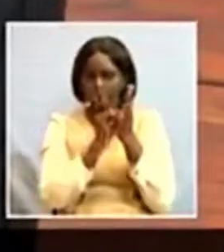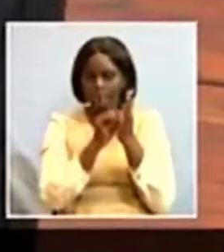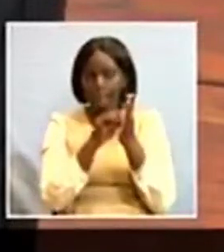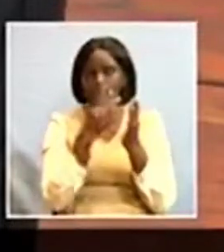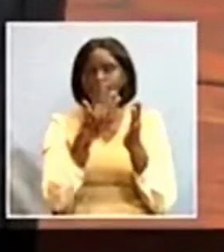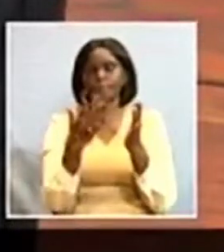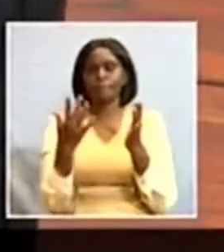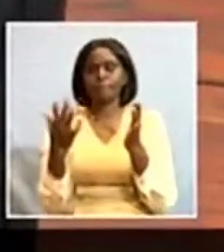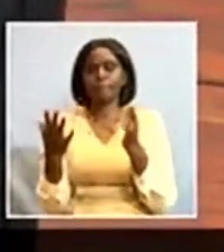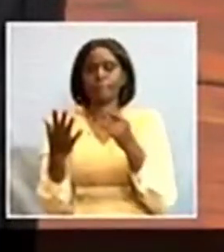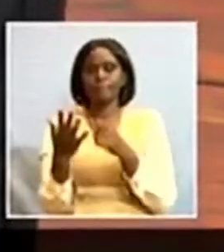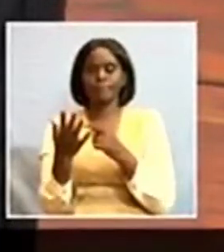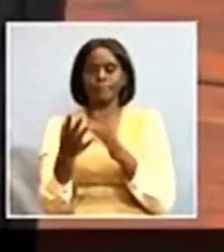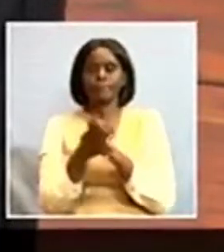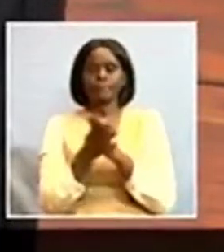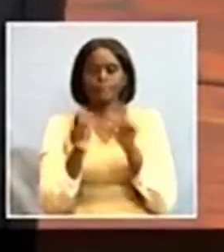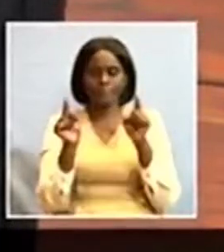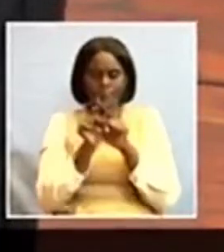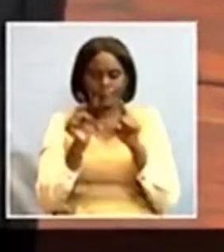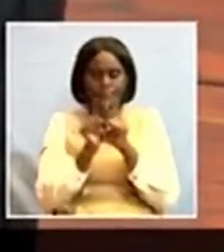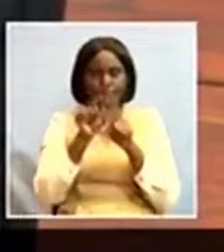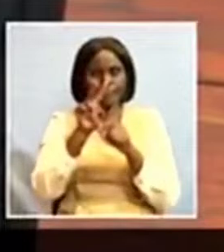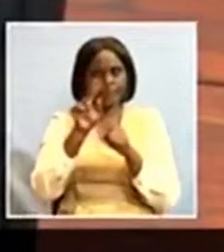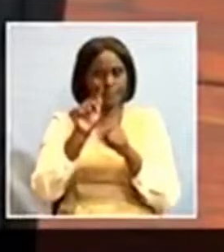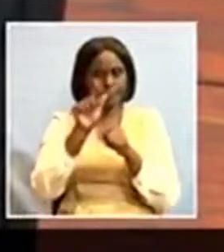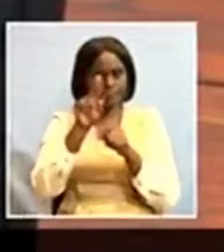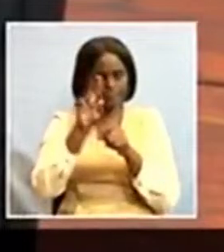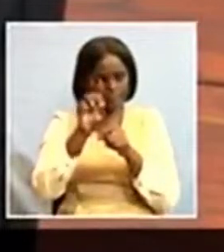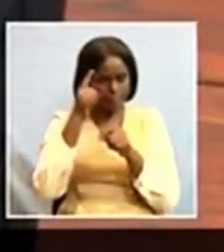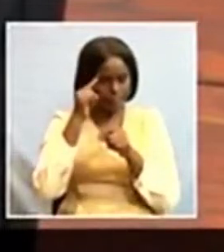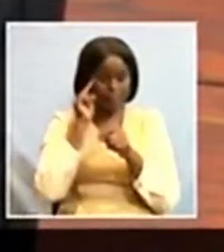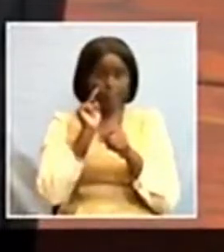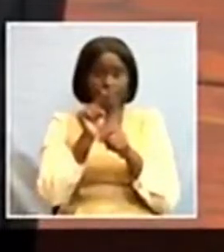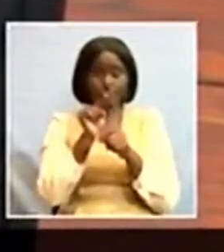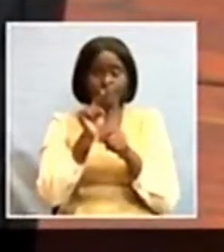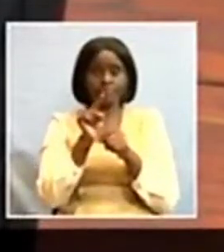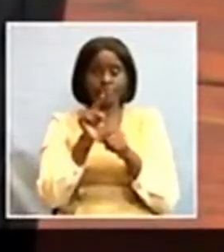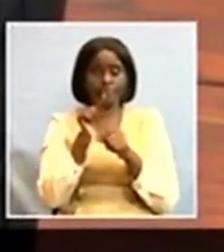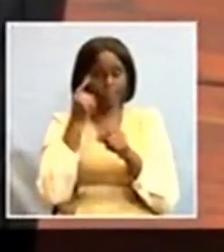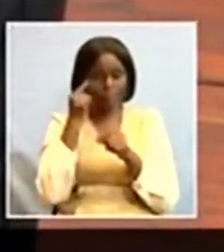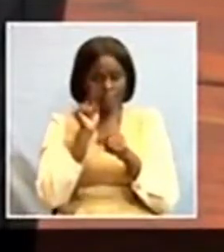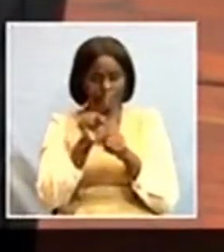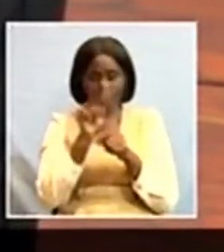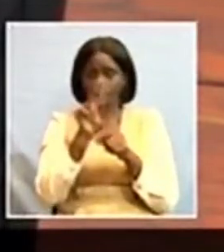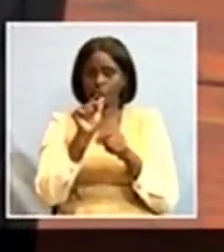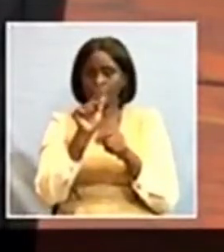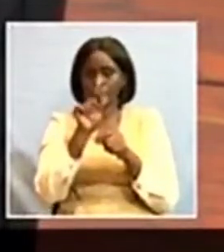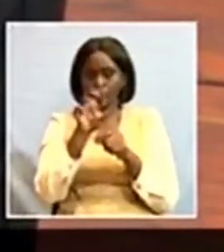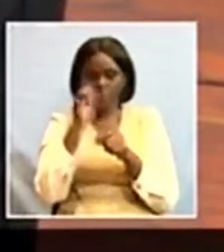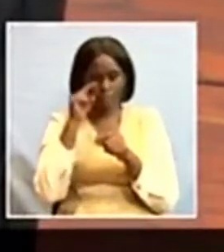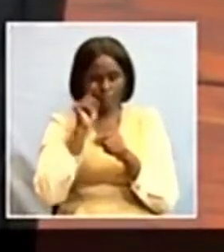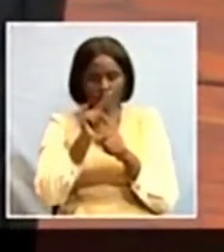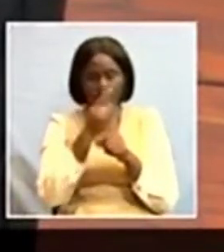assets. And the value for this, or for these assets,